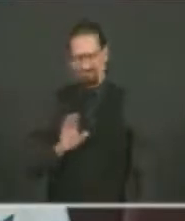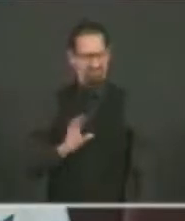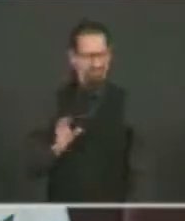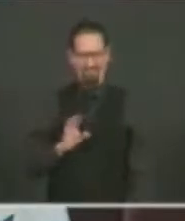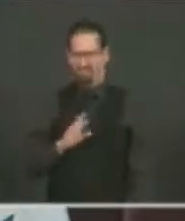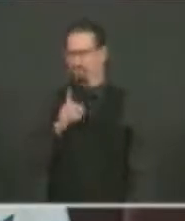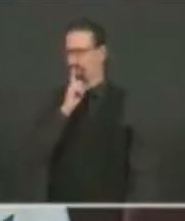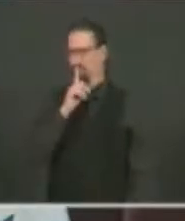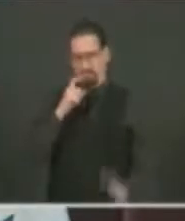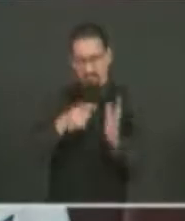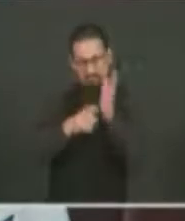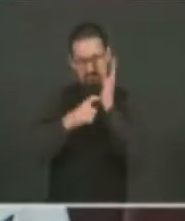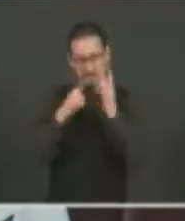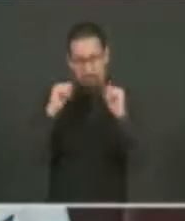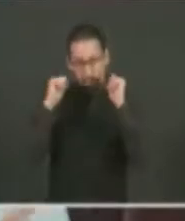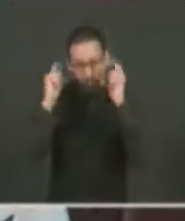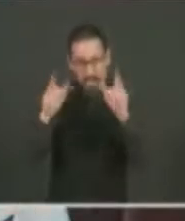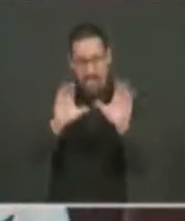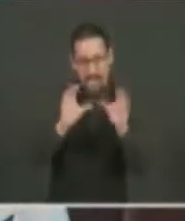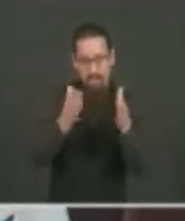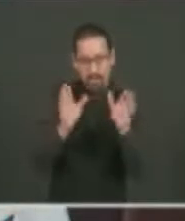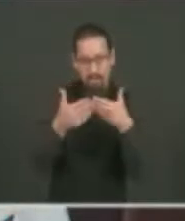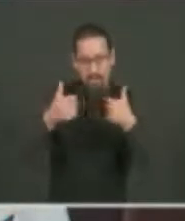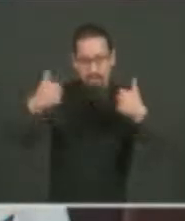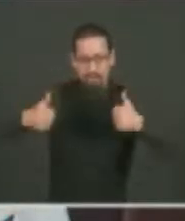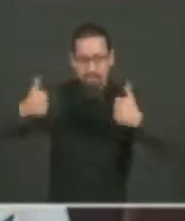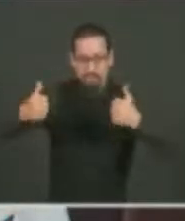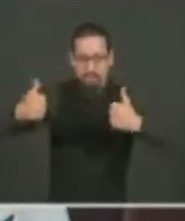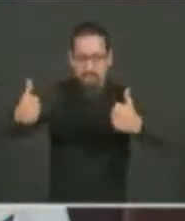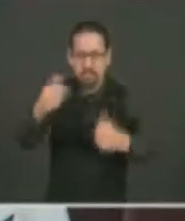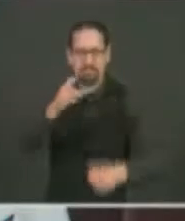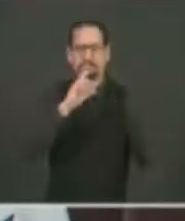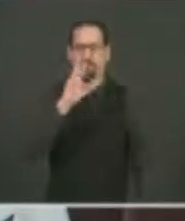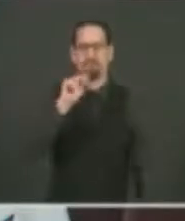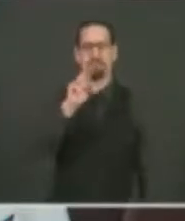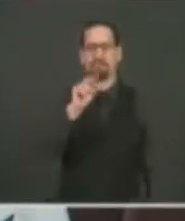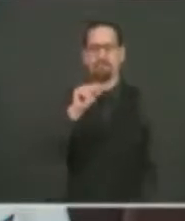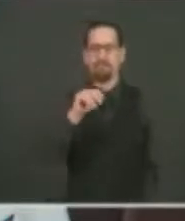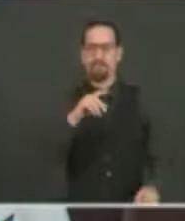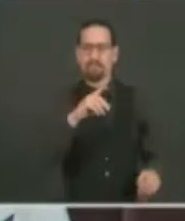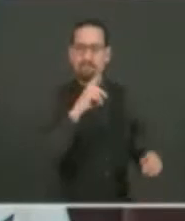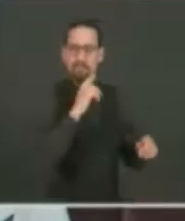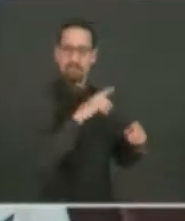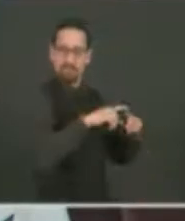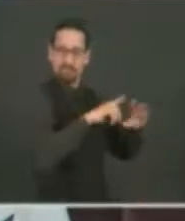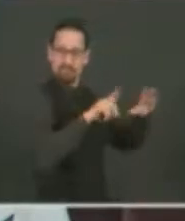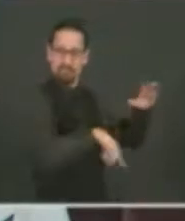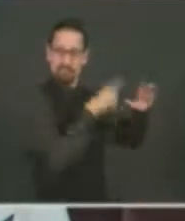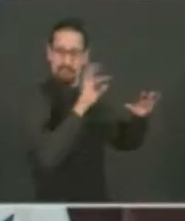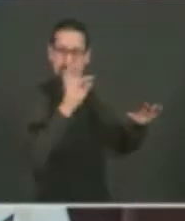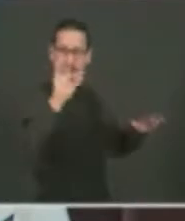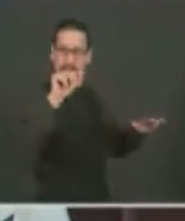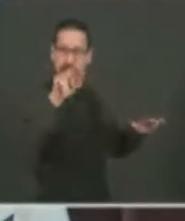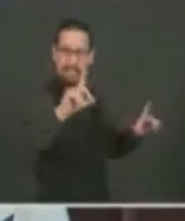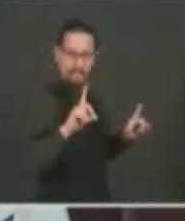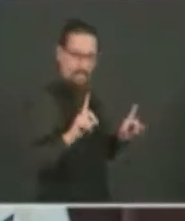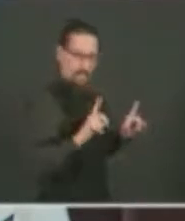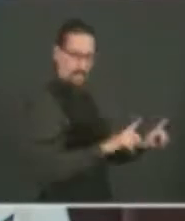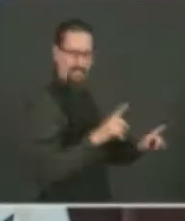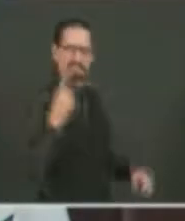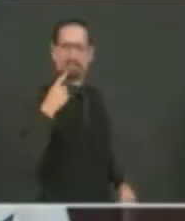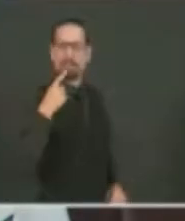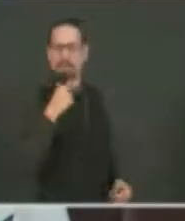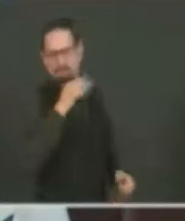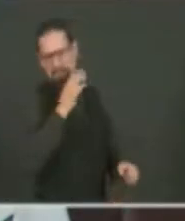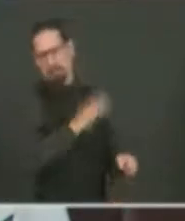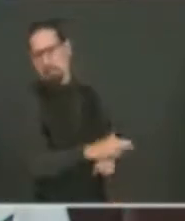to me that an open window and a fan would do the trick. Well, the experts, scientists, say that it